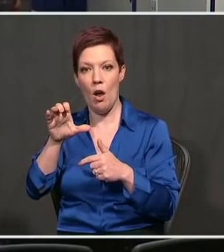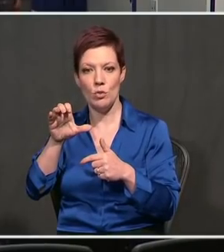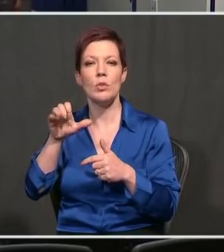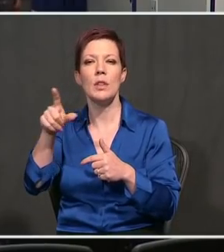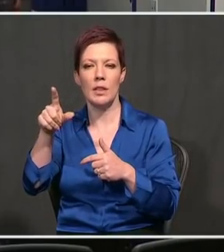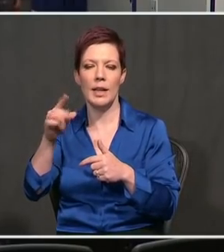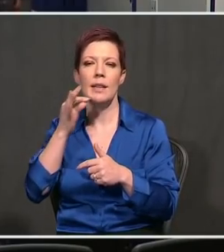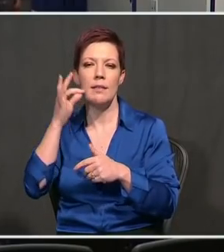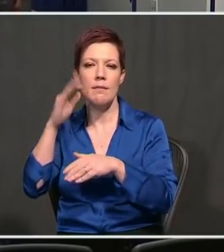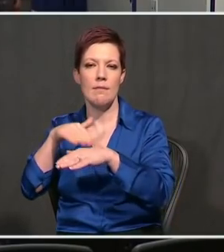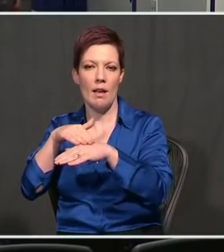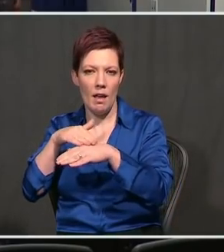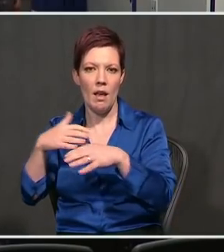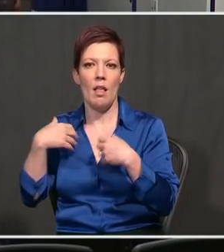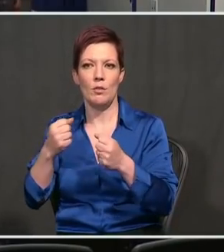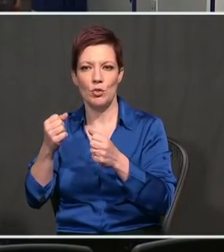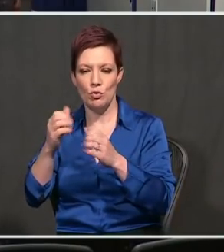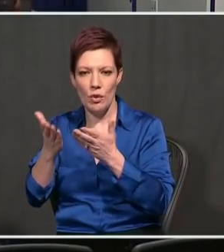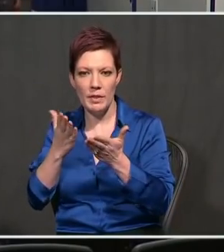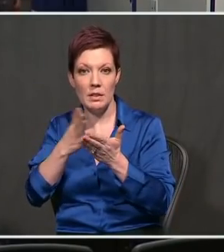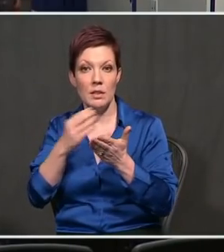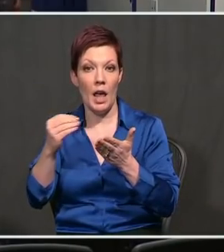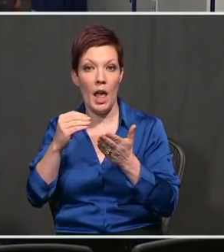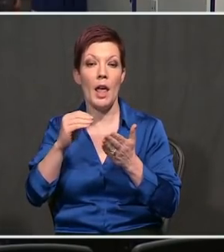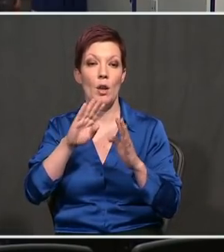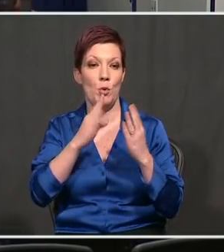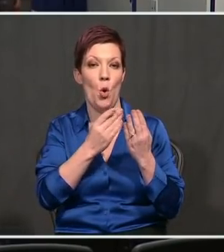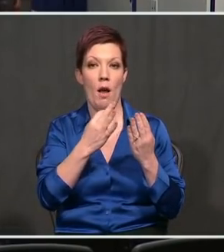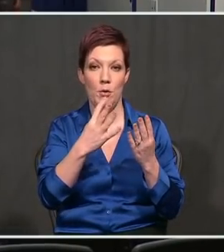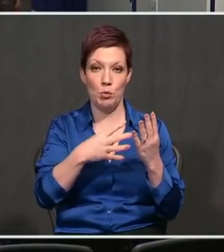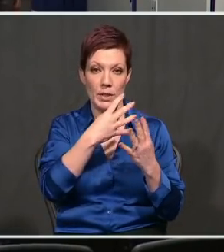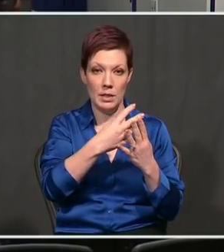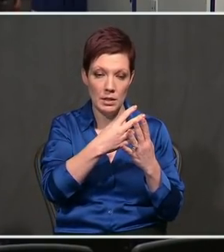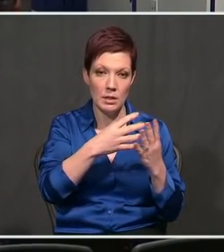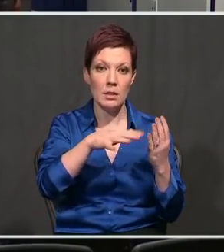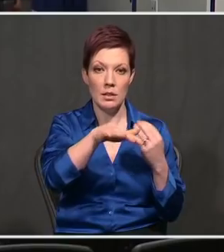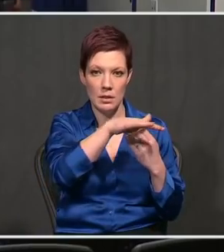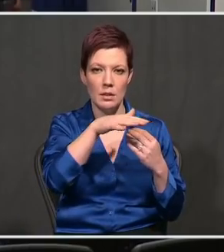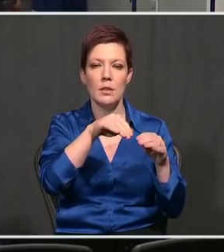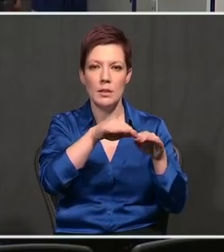Service Bureau of Prisons. So shout out to all of them who are currently deployed.